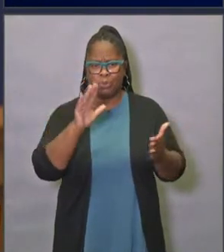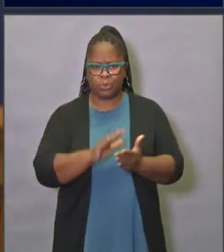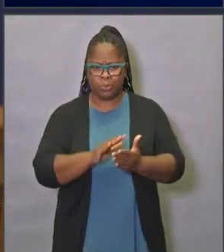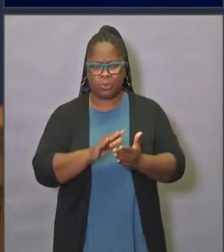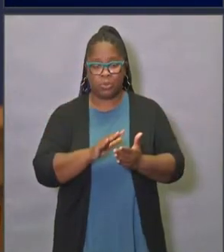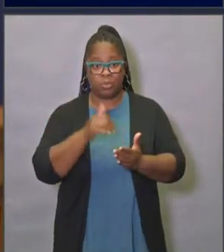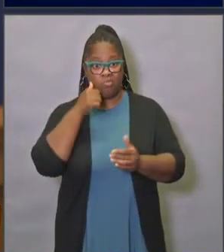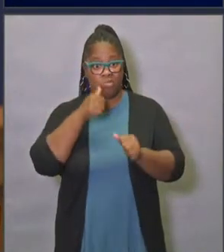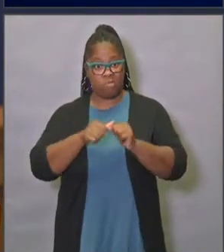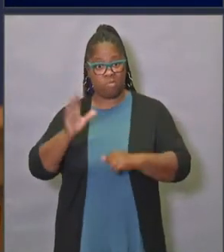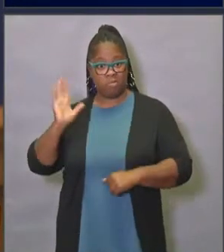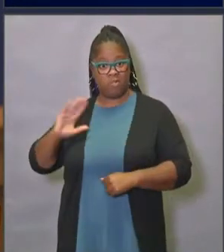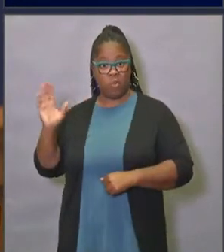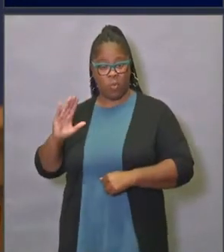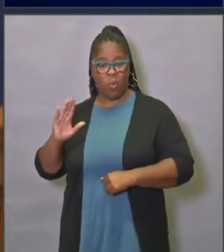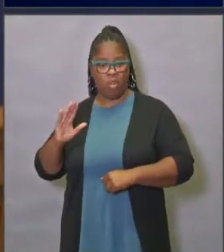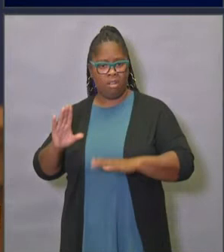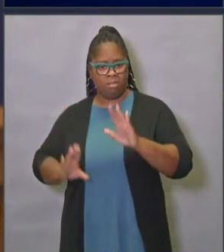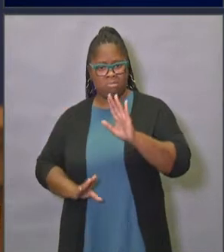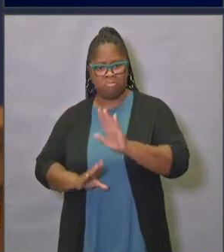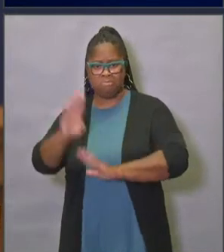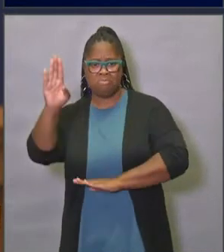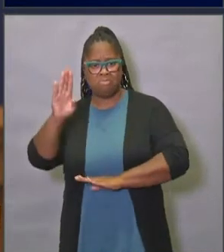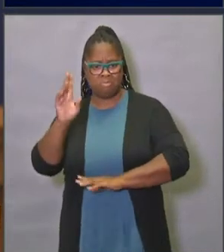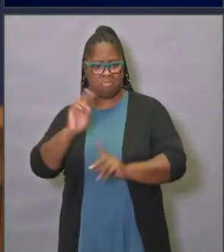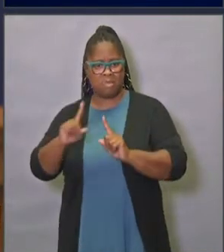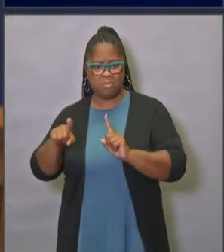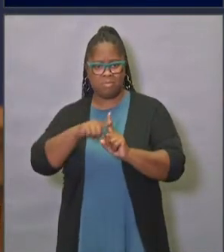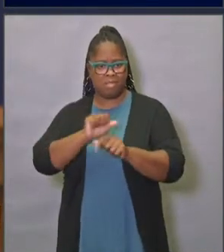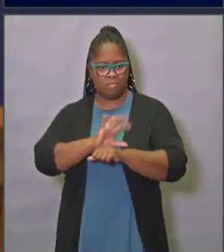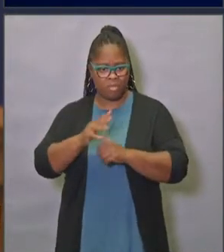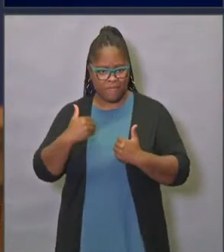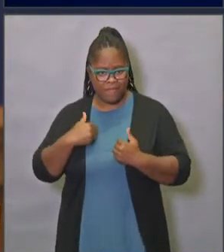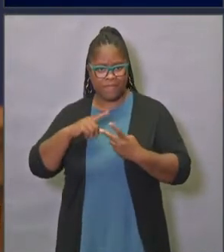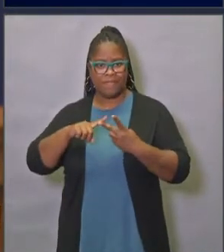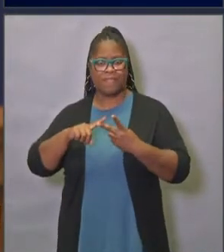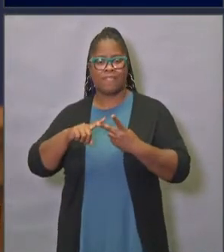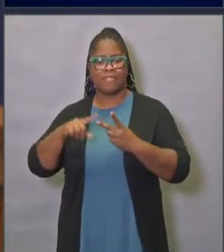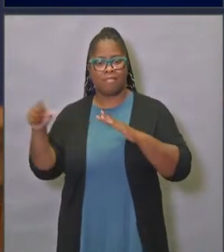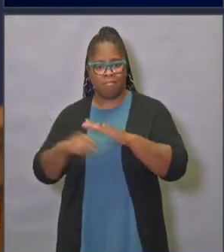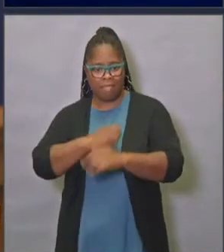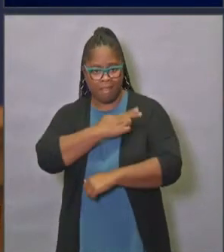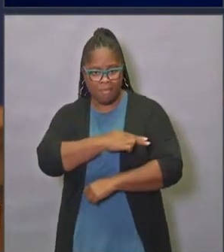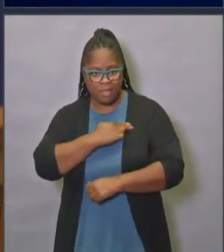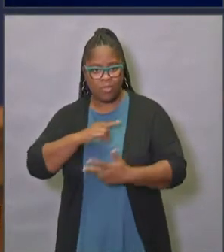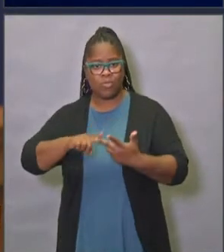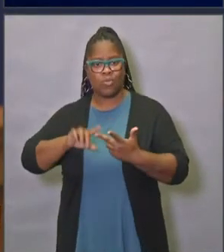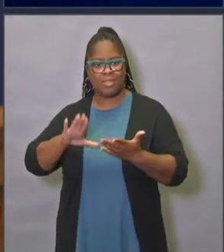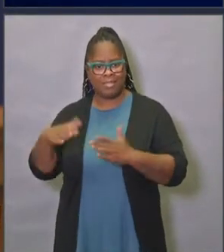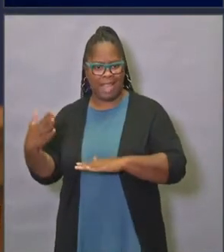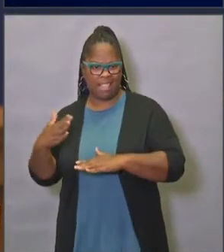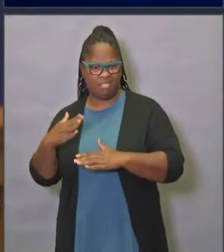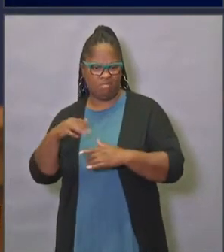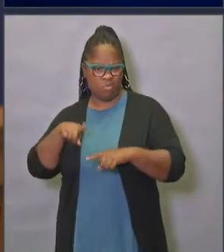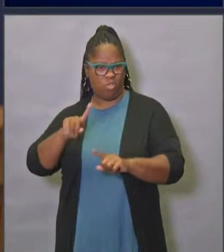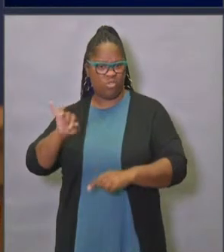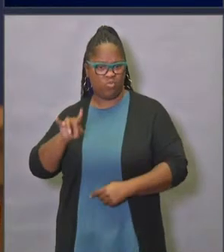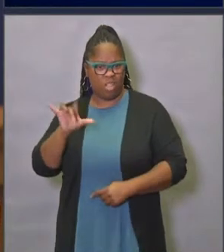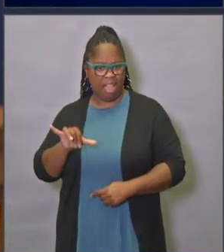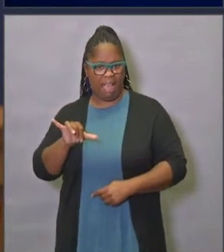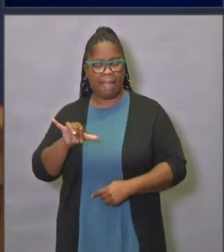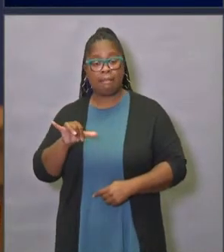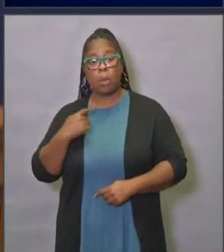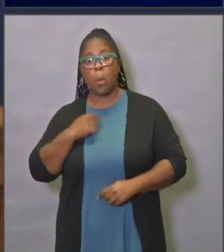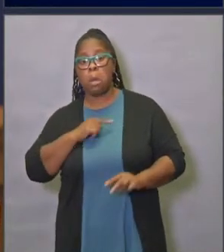in cases, hospitalizations, and deaths starting in mid-July. And as we consider our future reopenings, we're